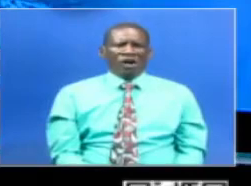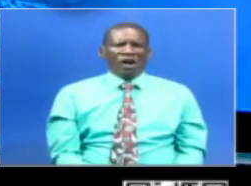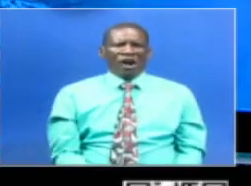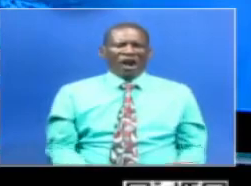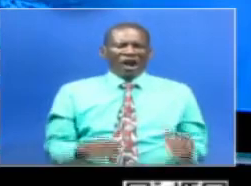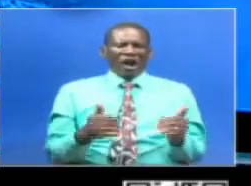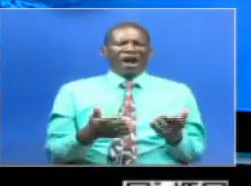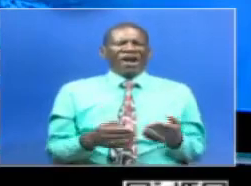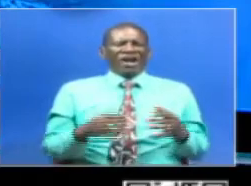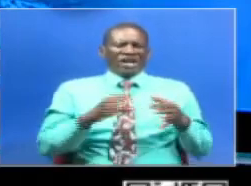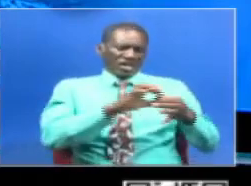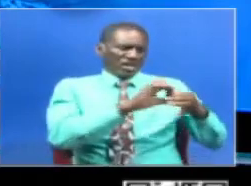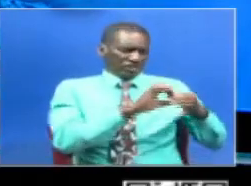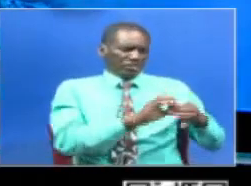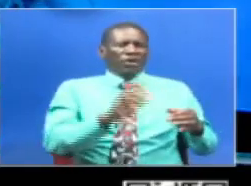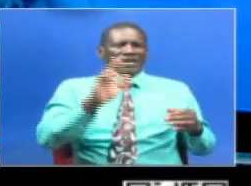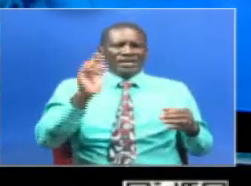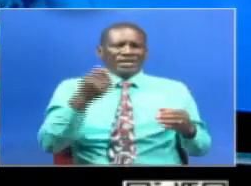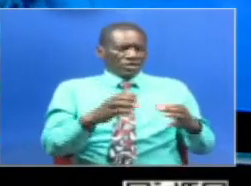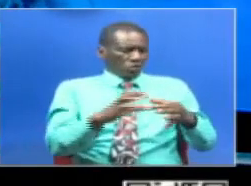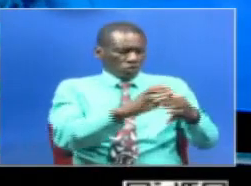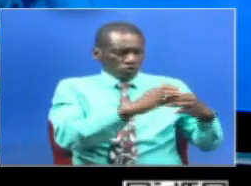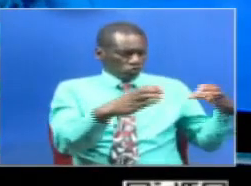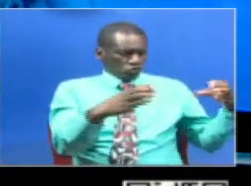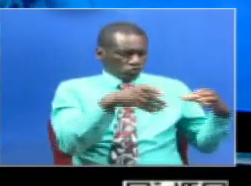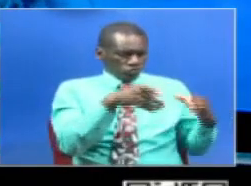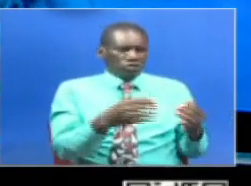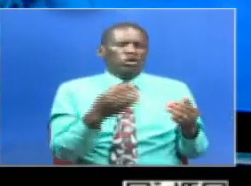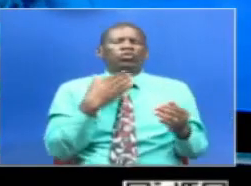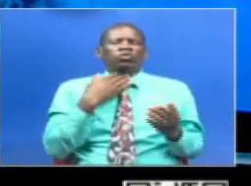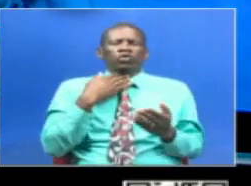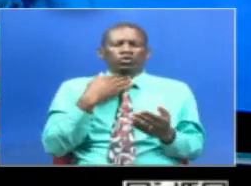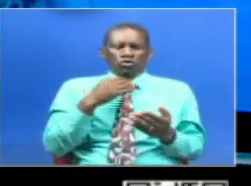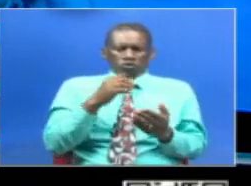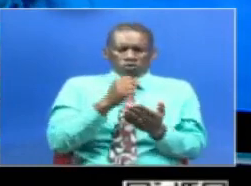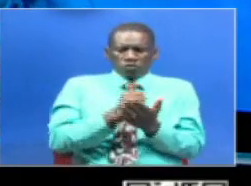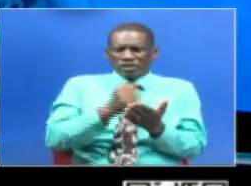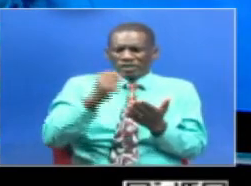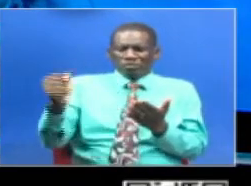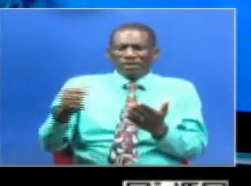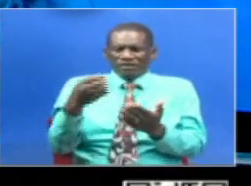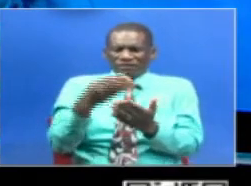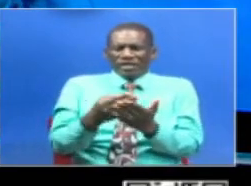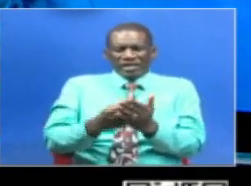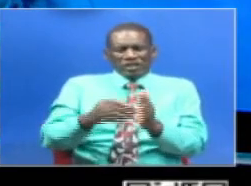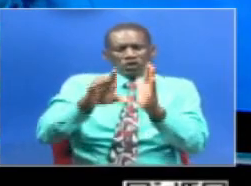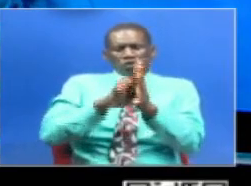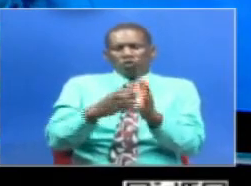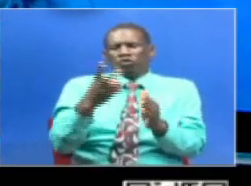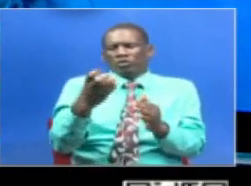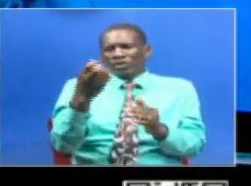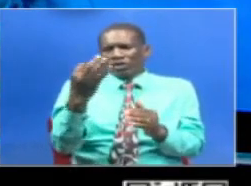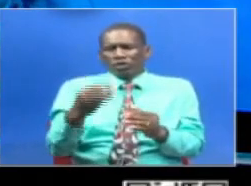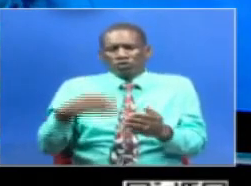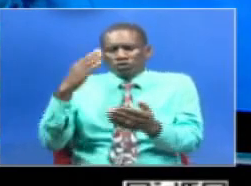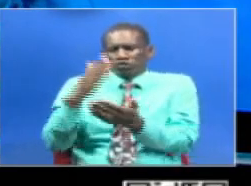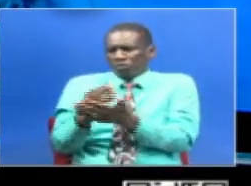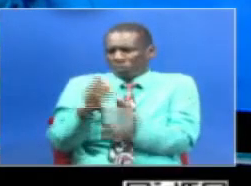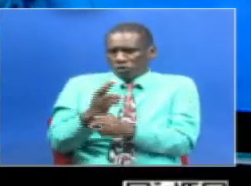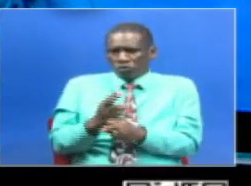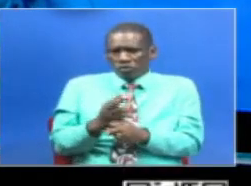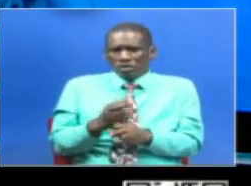The Azimio Lomoja One Kenya Coalition now wants the suspension of the Finance Act 2023 as a